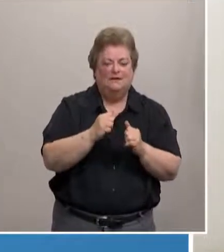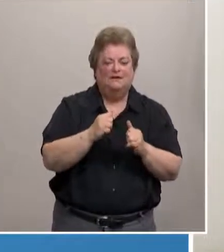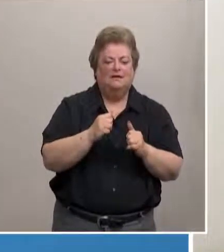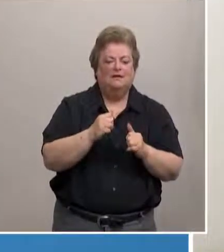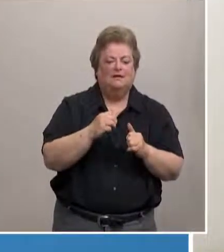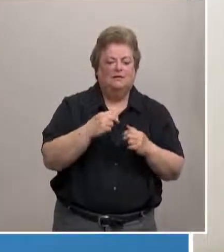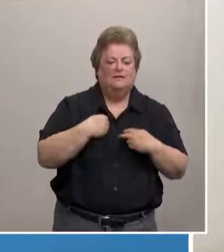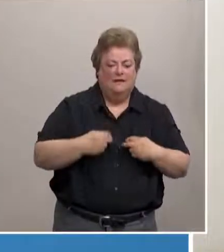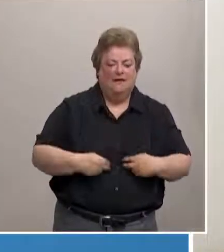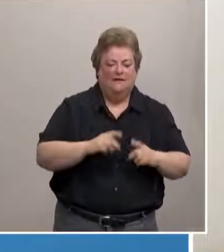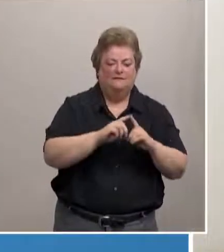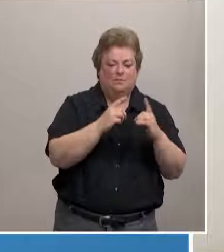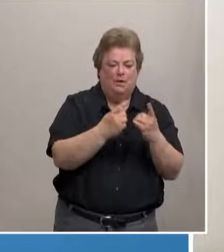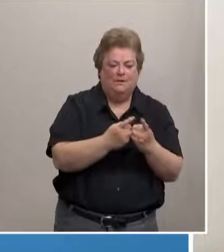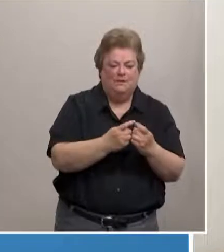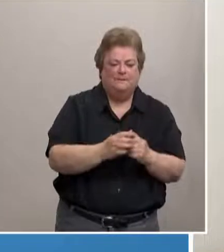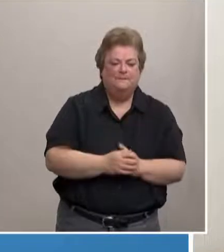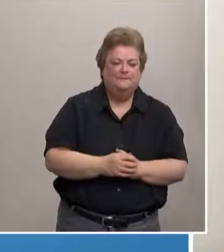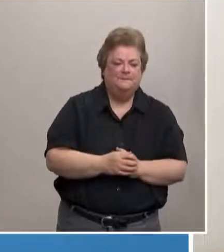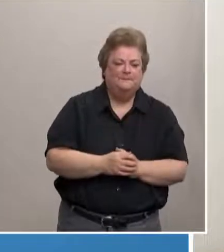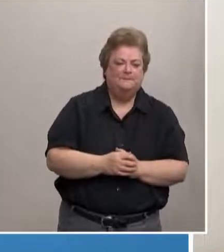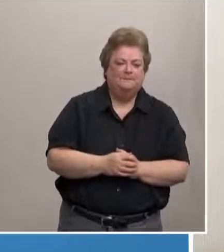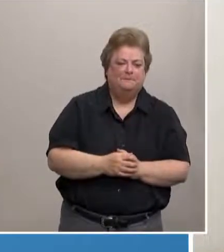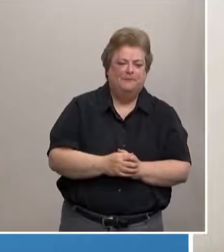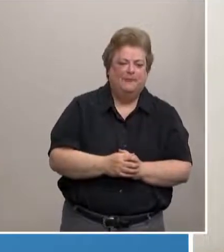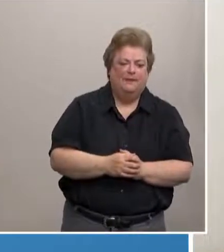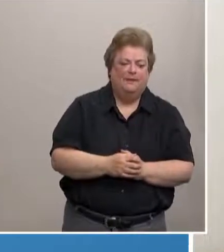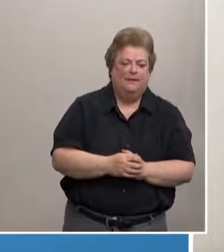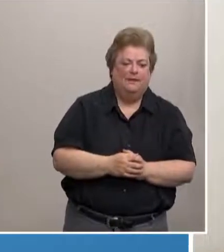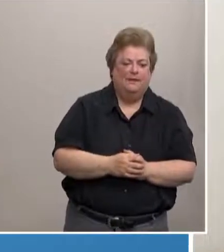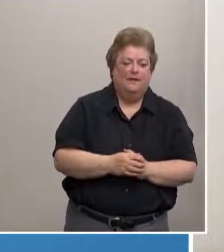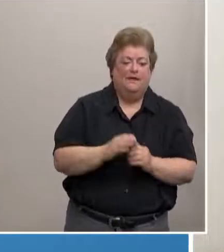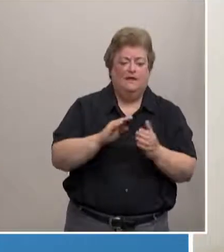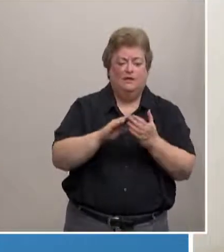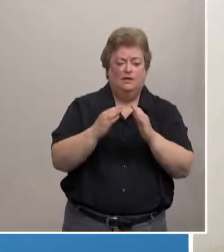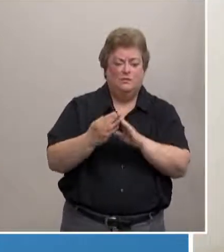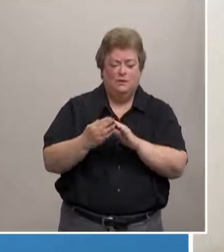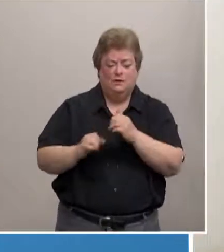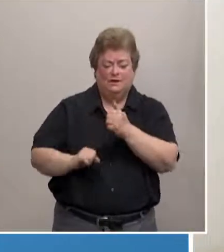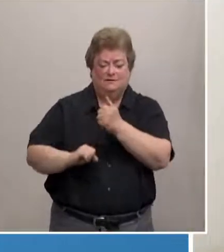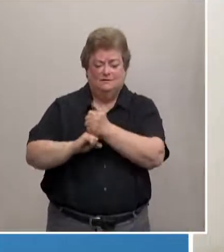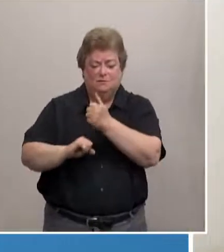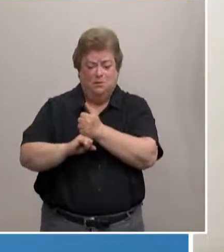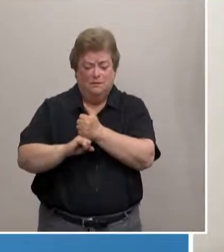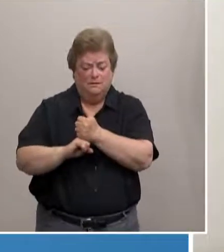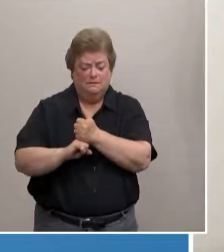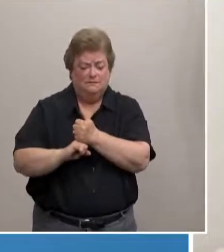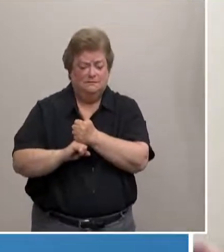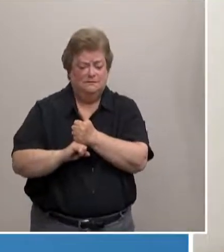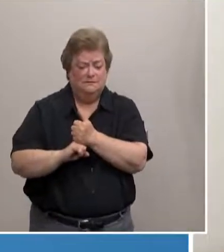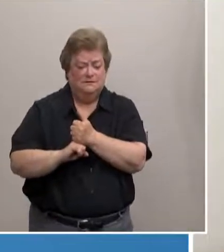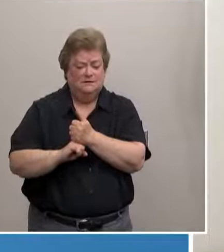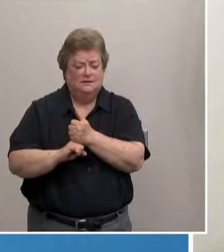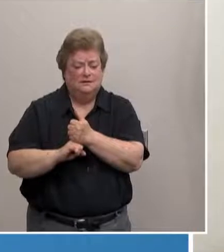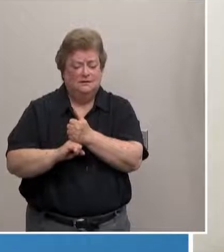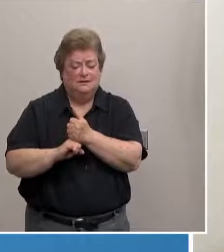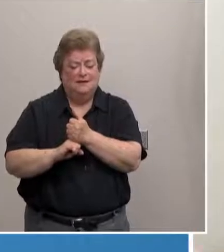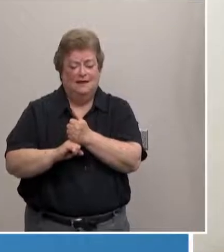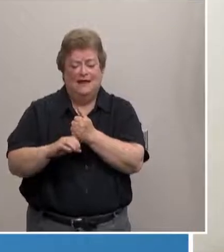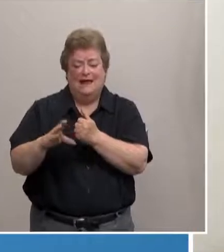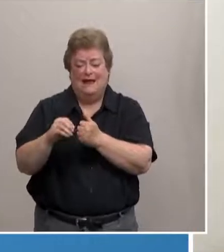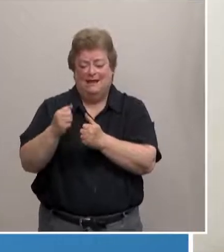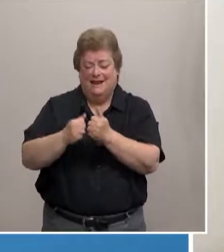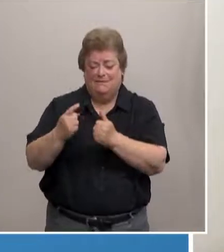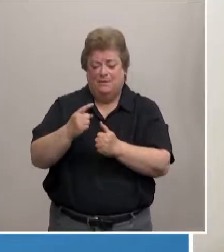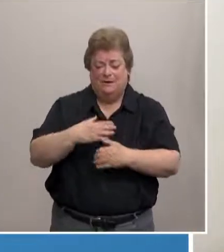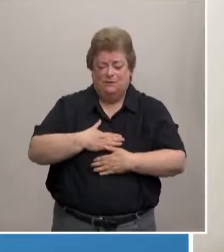Lincoln Lancaster County Health Department. The community support, each other's willingness